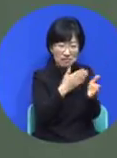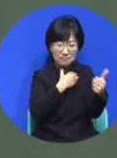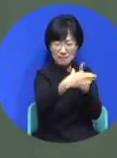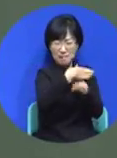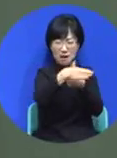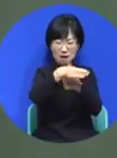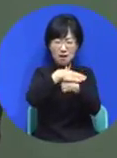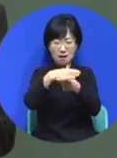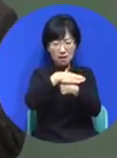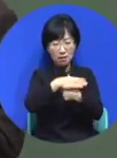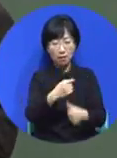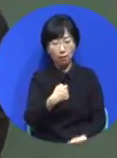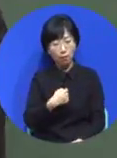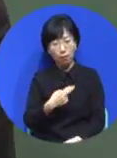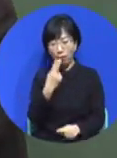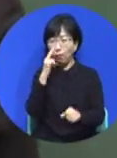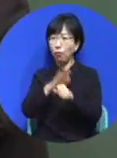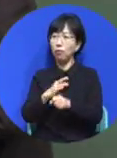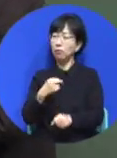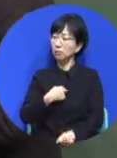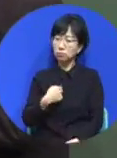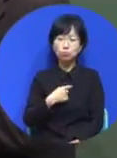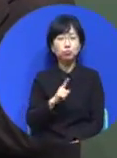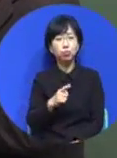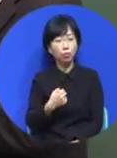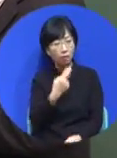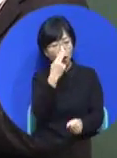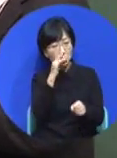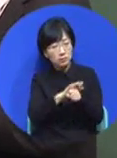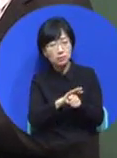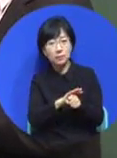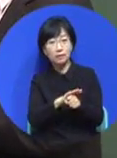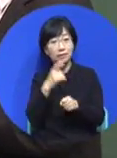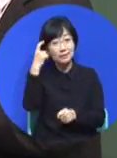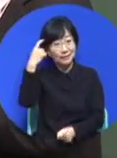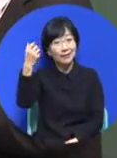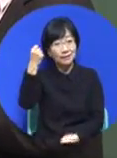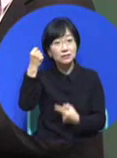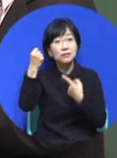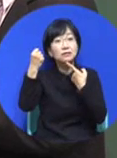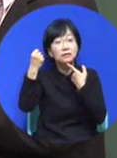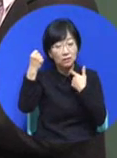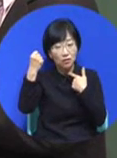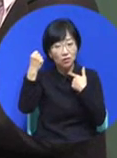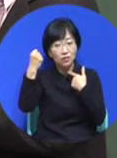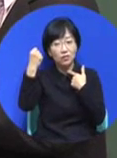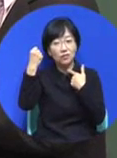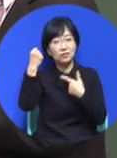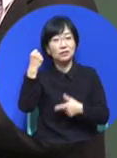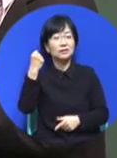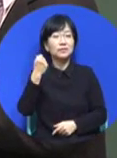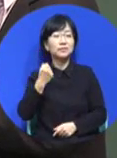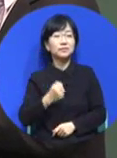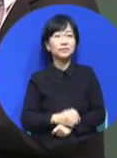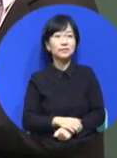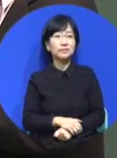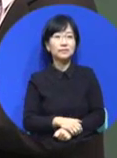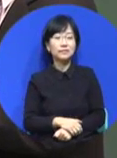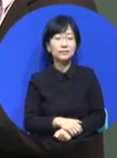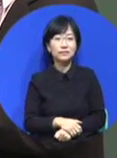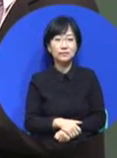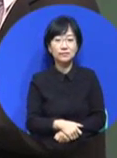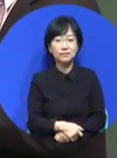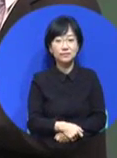thinking to myself, it doesn't make any sense that these other pastors who never studied in school, wasting their time calling me a heretic, could do that to